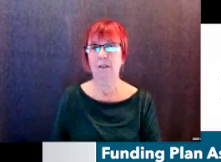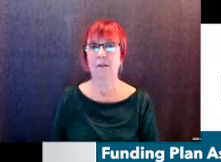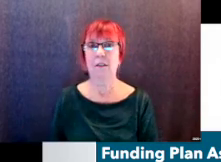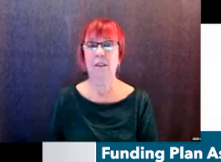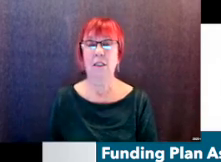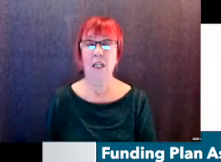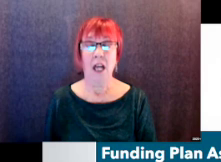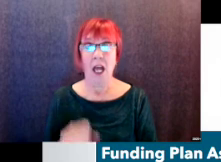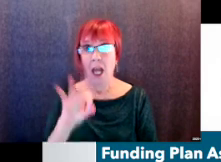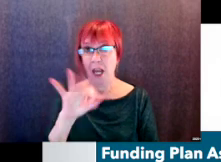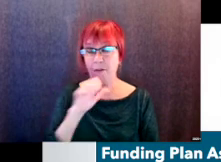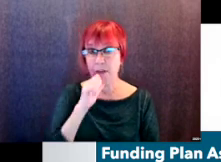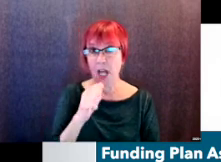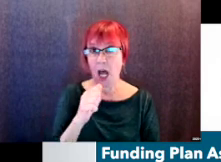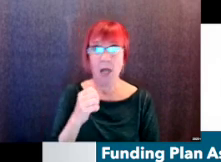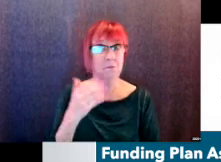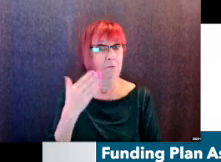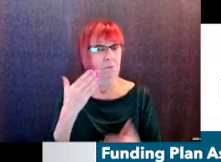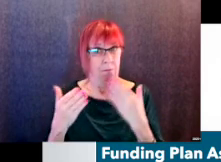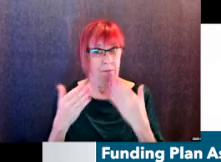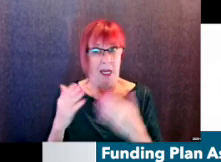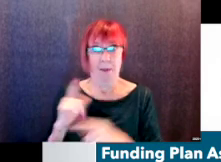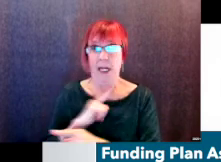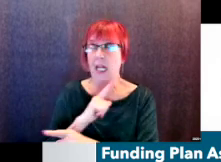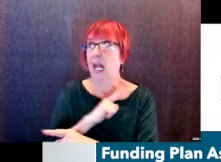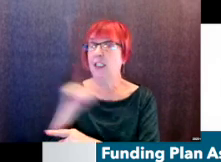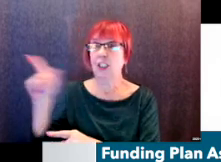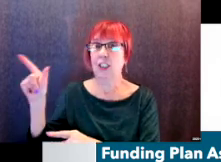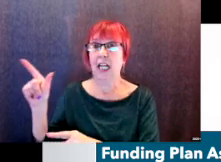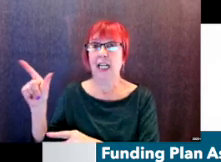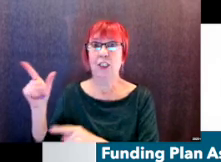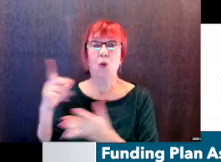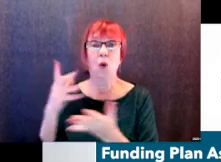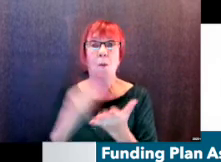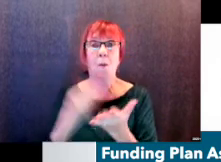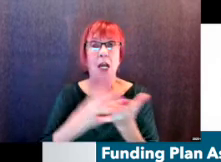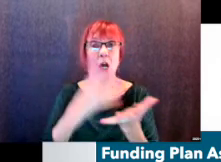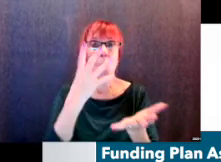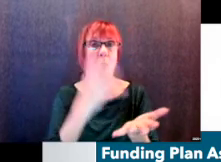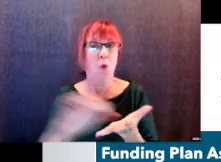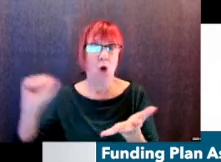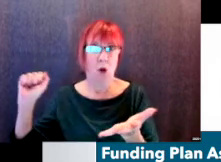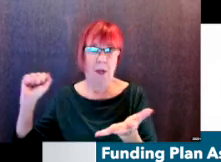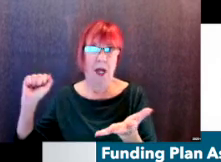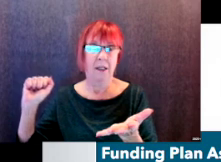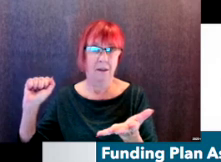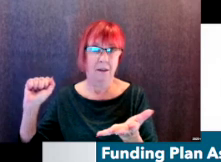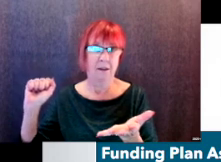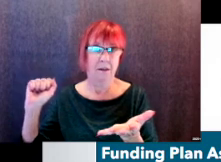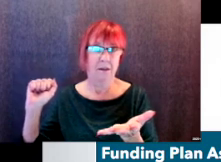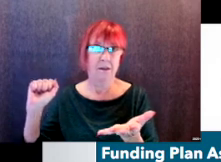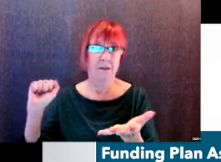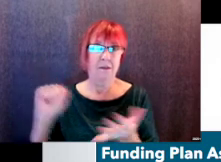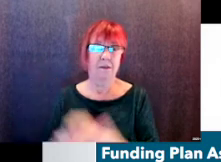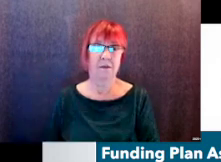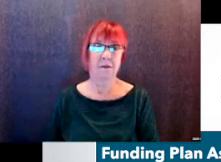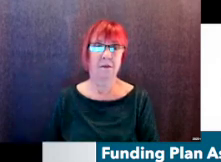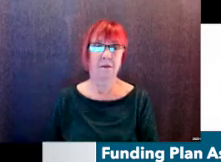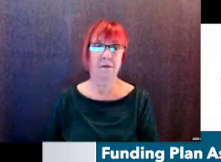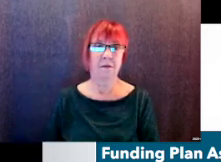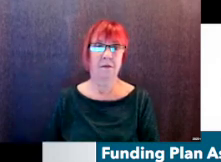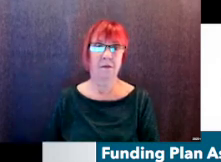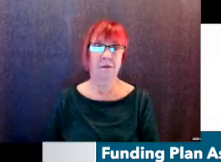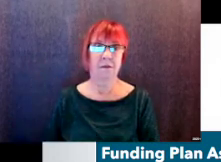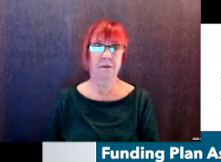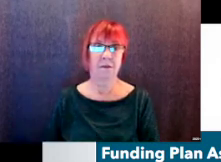the growth and changes over the past decade. While you can see that resources and demands have increased,